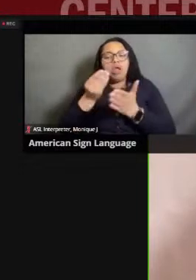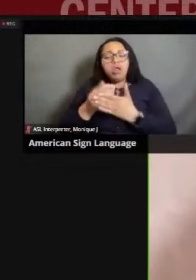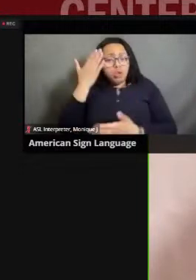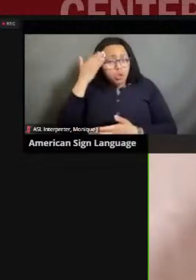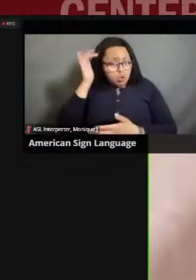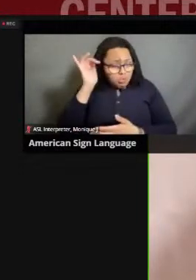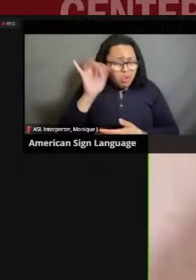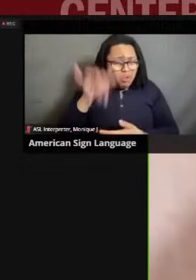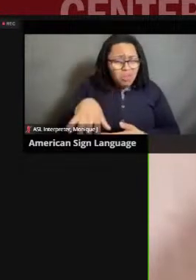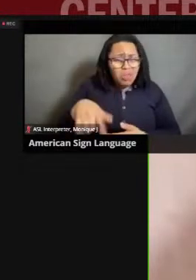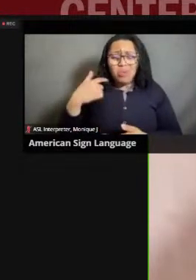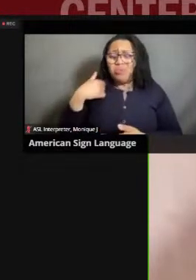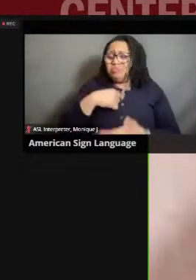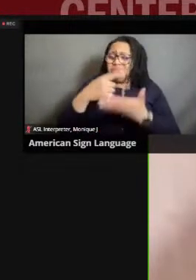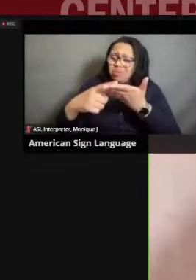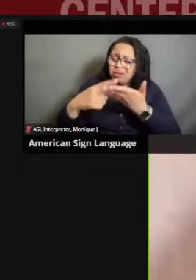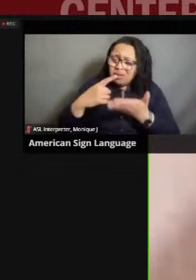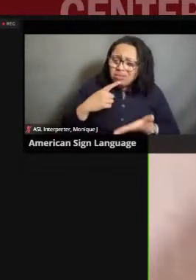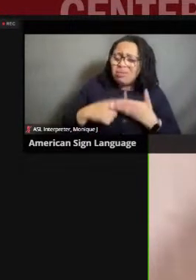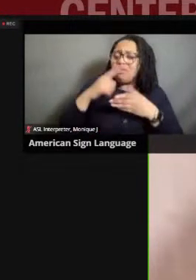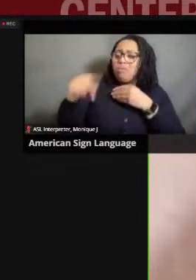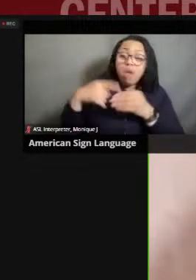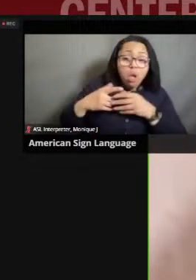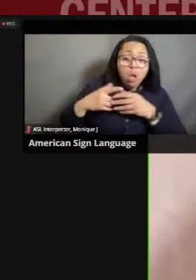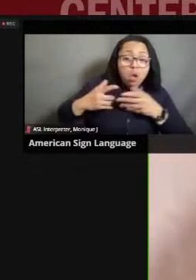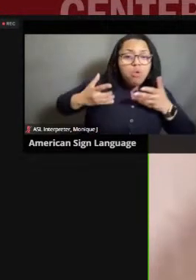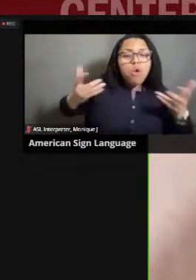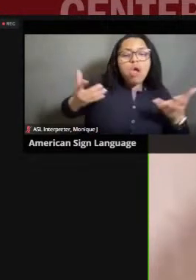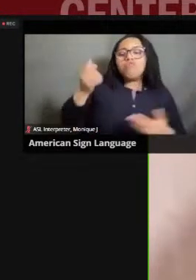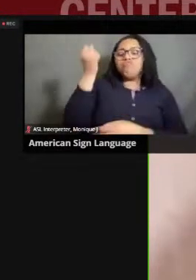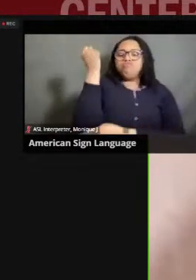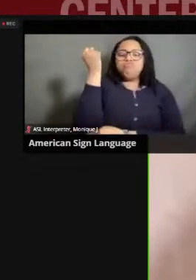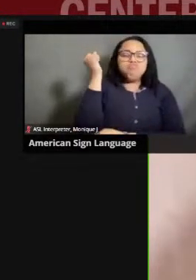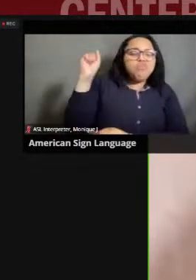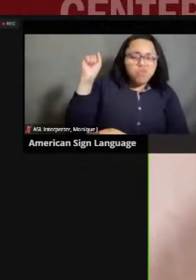a revolution sounds like a whisper.